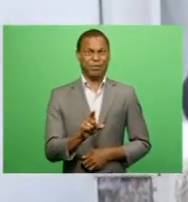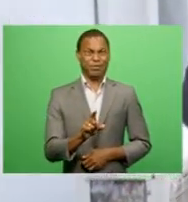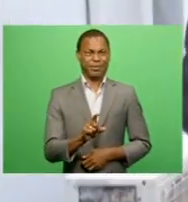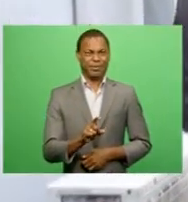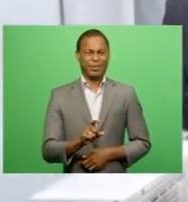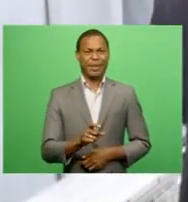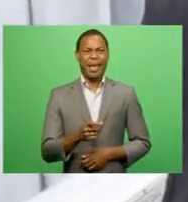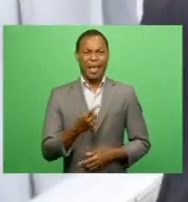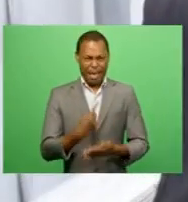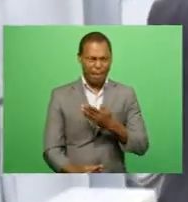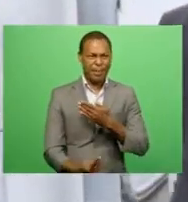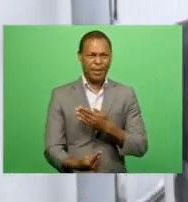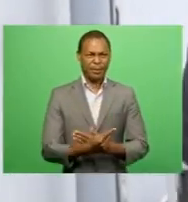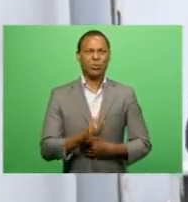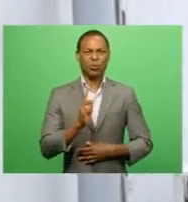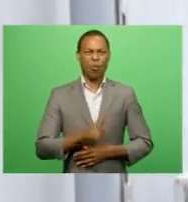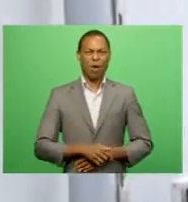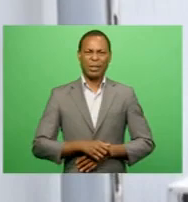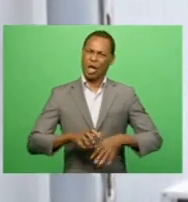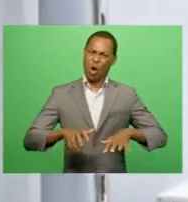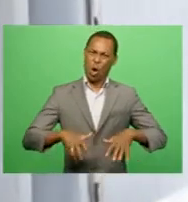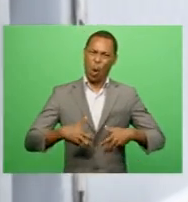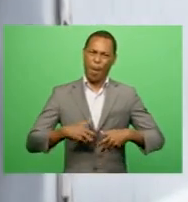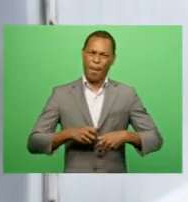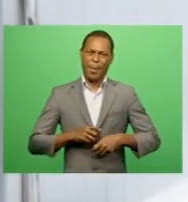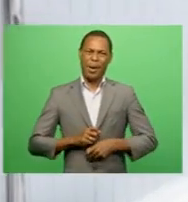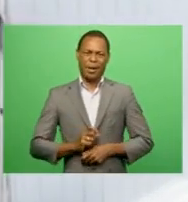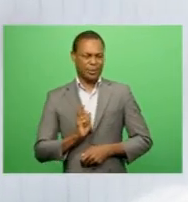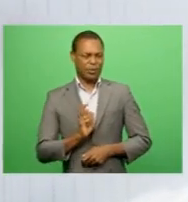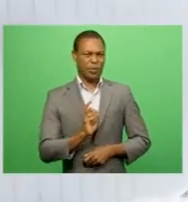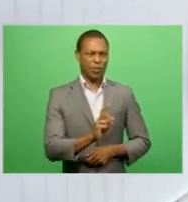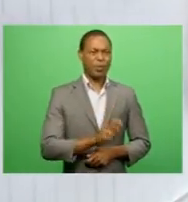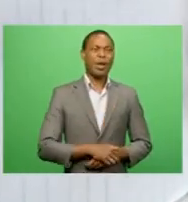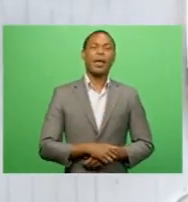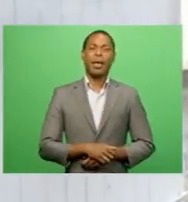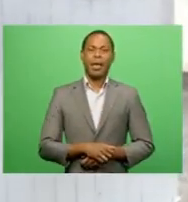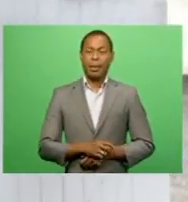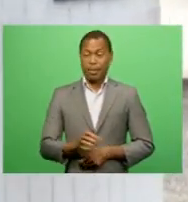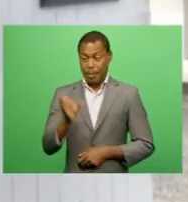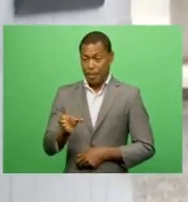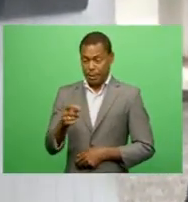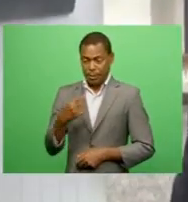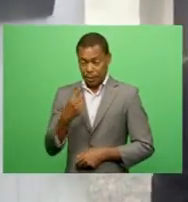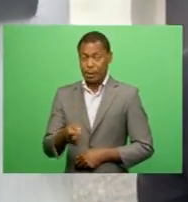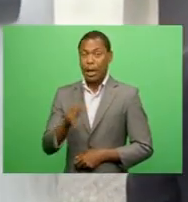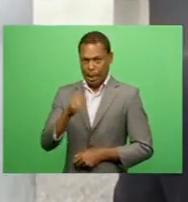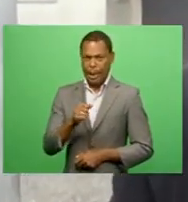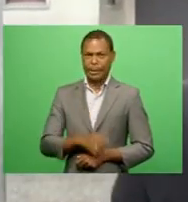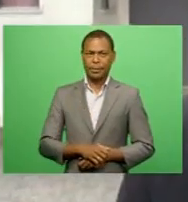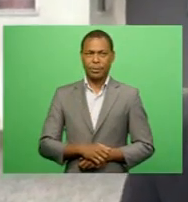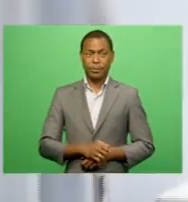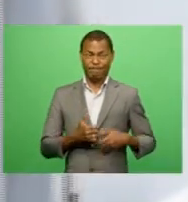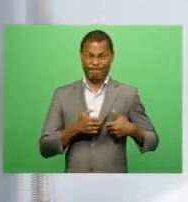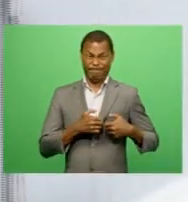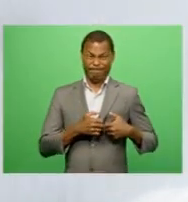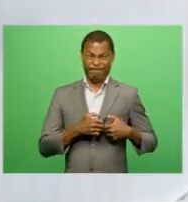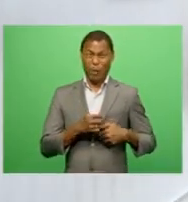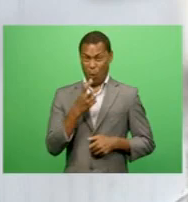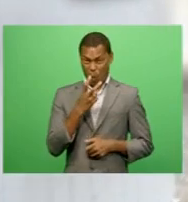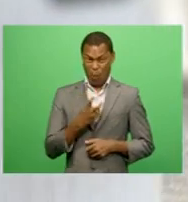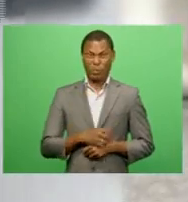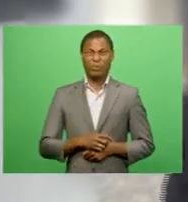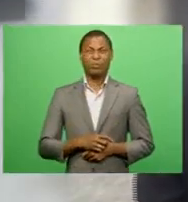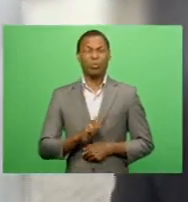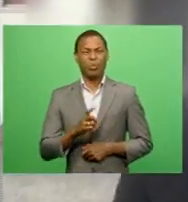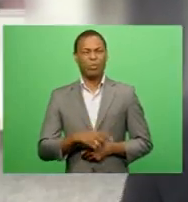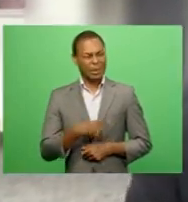had influenced her to lodge the complaint, to which the witness replied yes. The ex-boyfriend refused to answer several